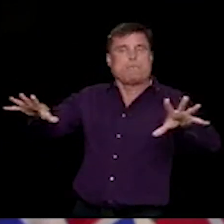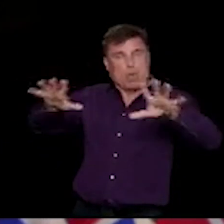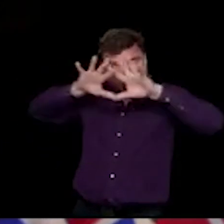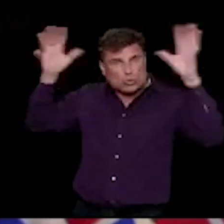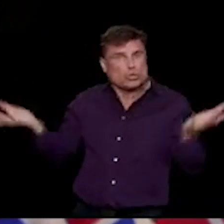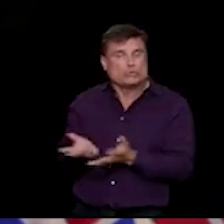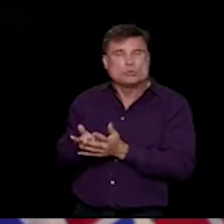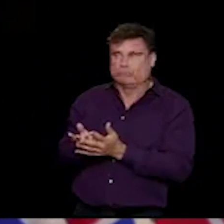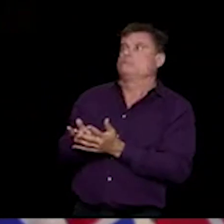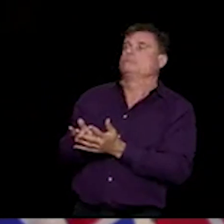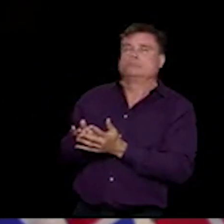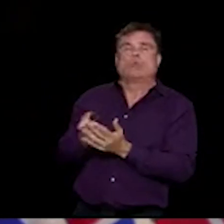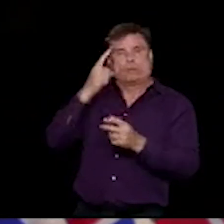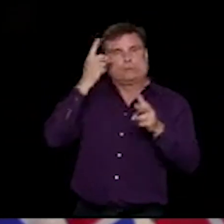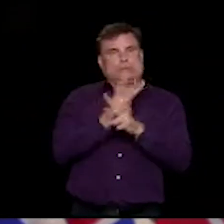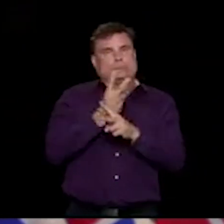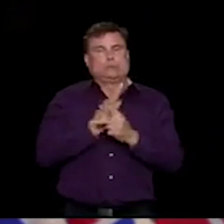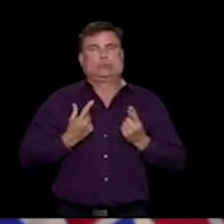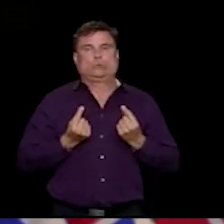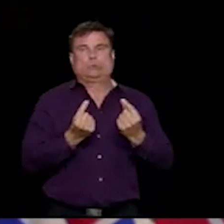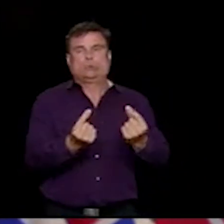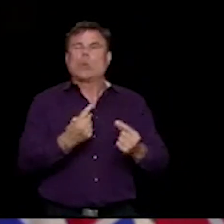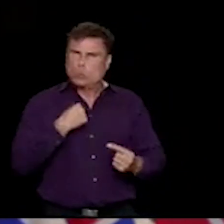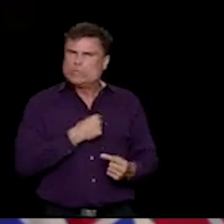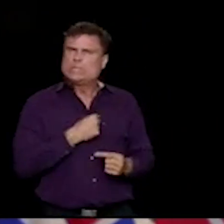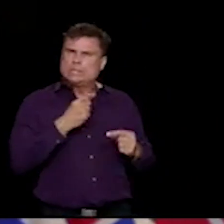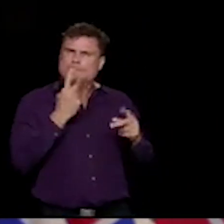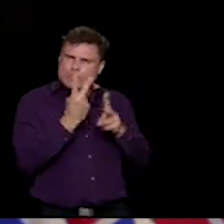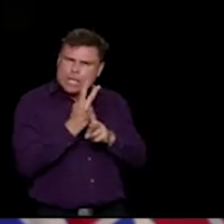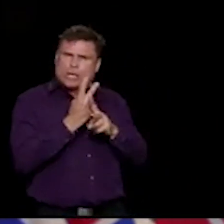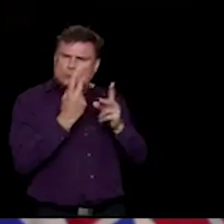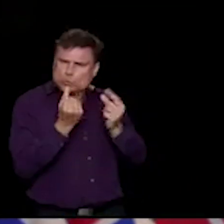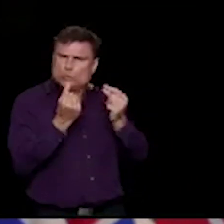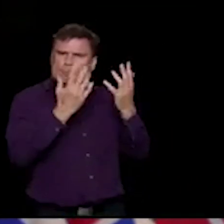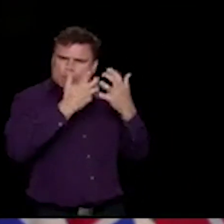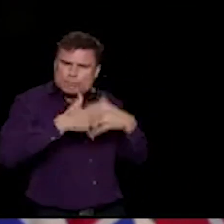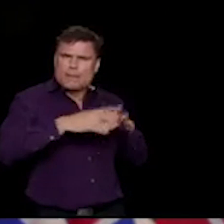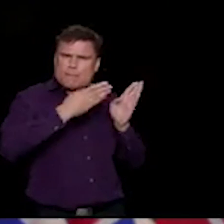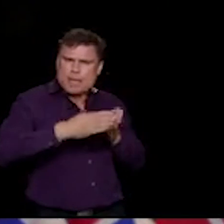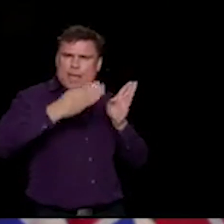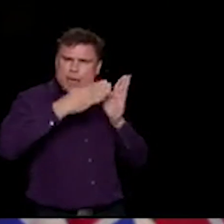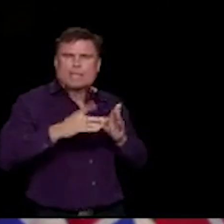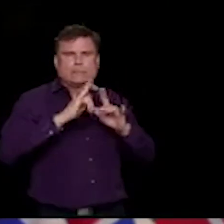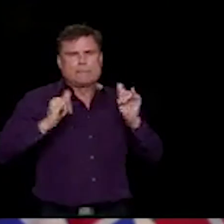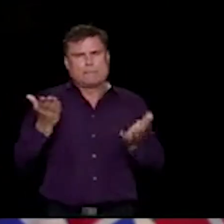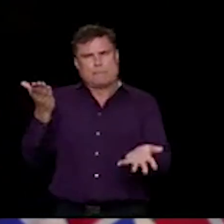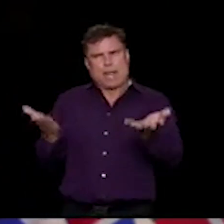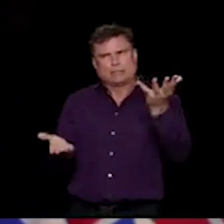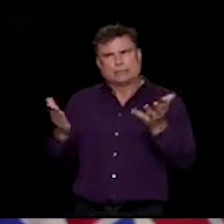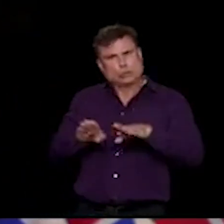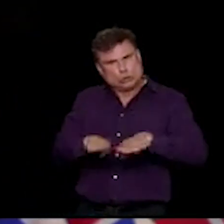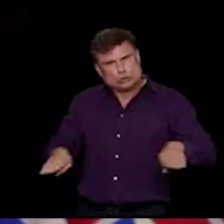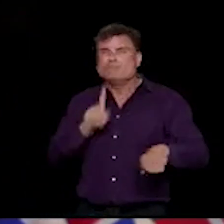positive effects of being in an in-classroom setting and having those interactions with their teachers and their instructors and the